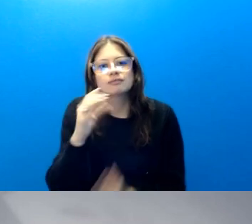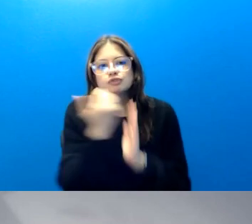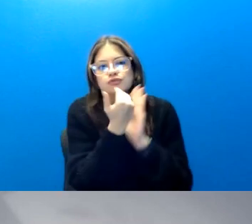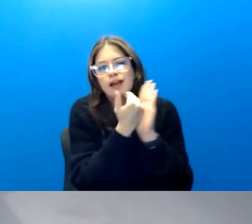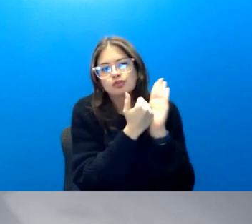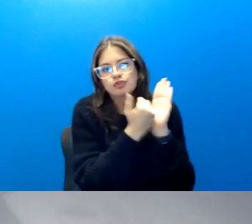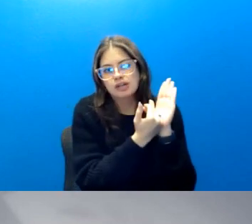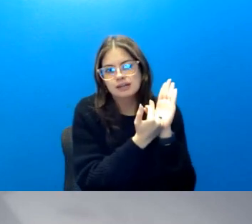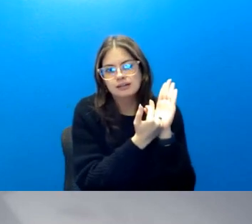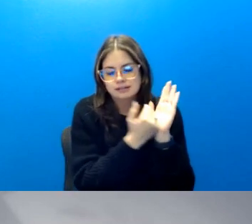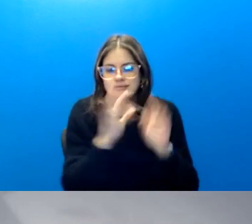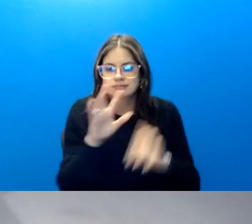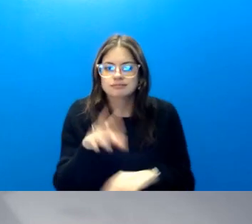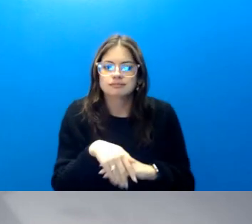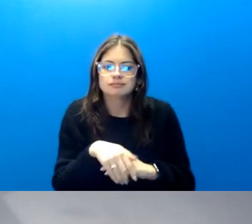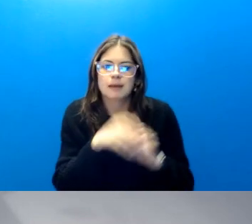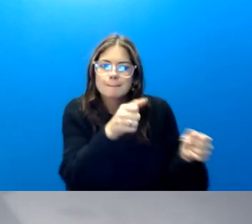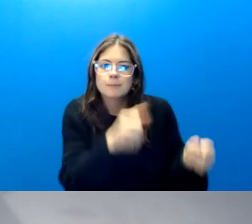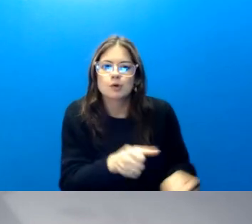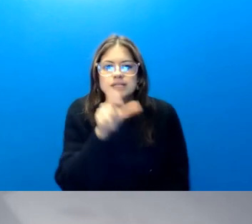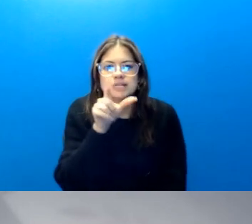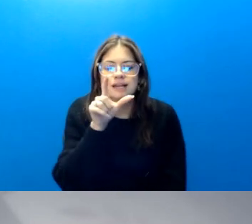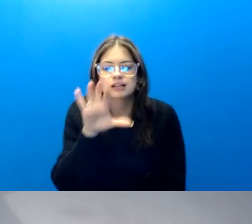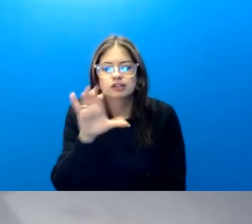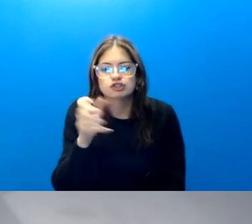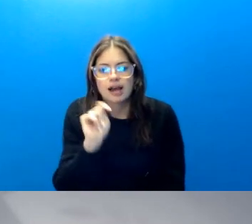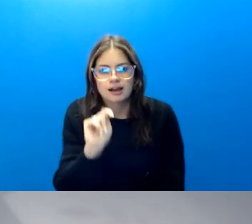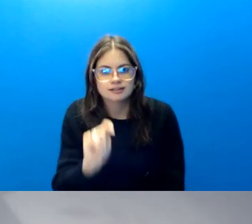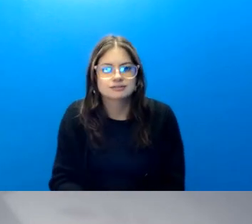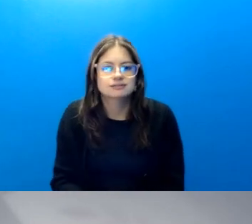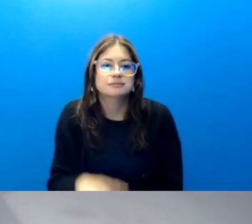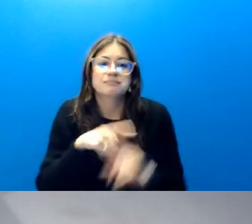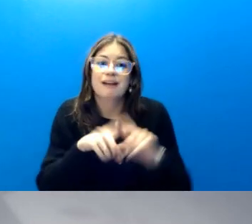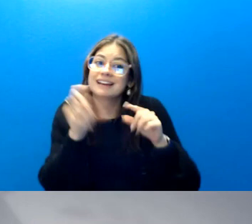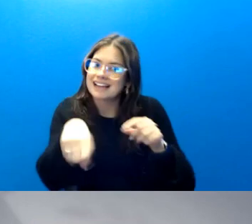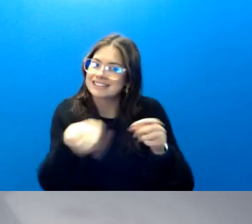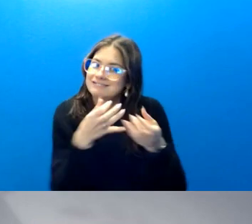which providers might be closest to you. But yes, free.